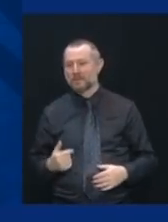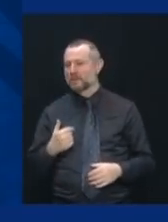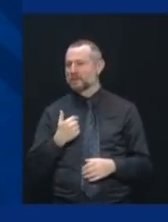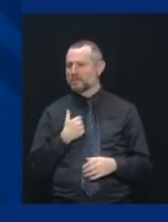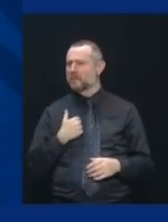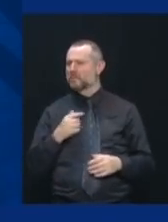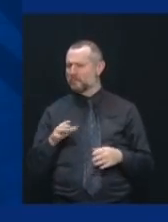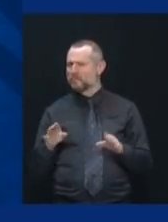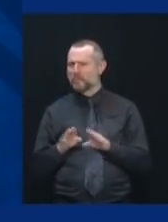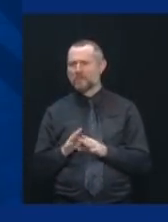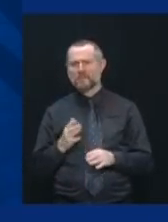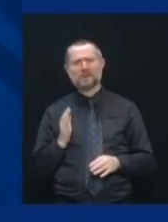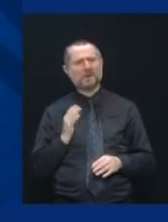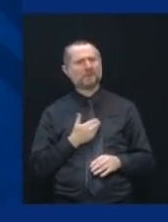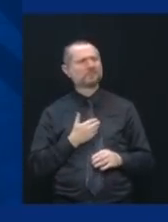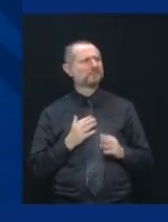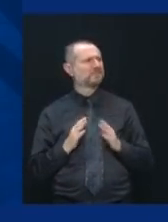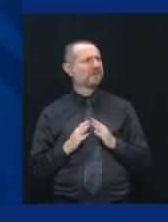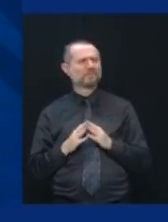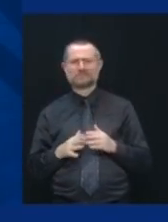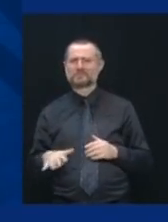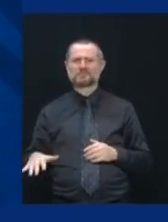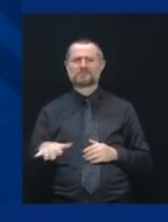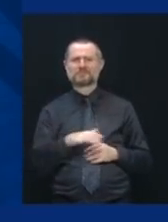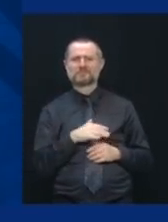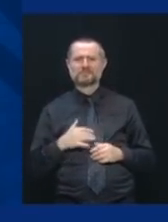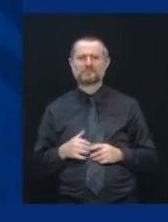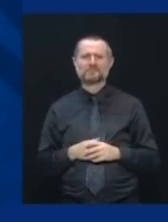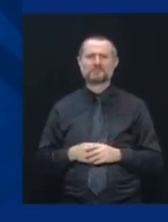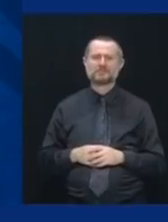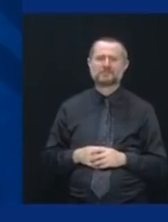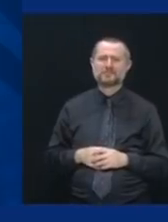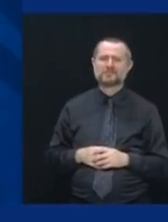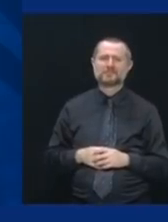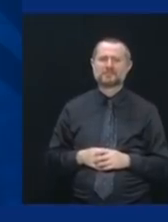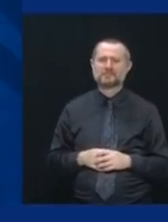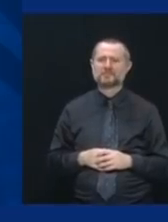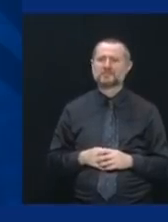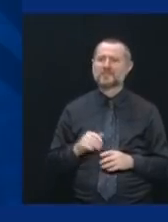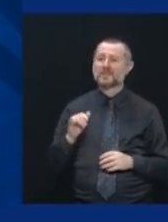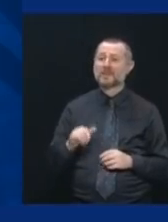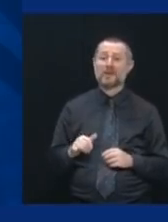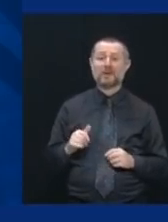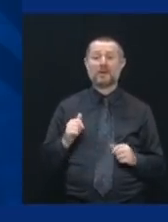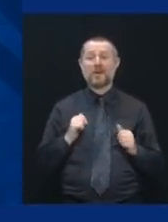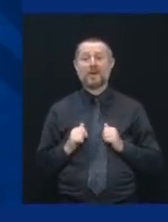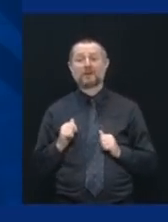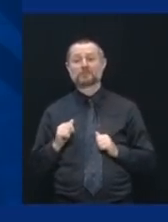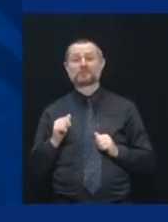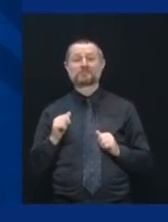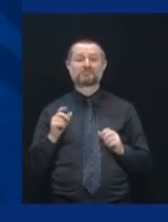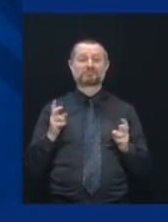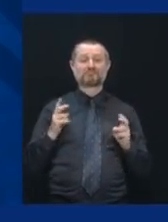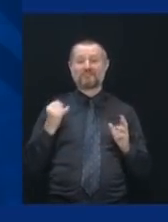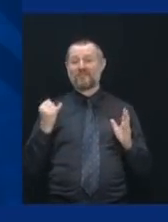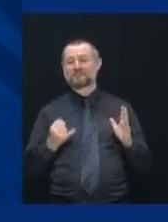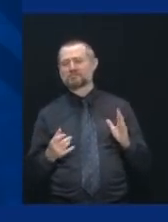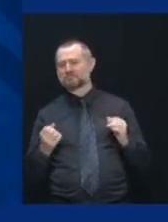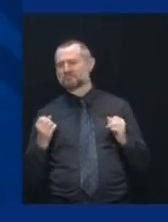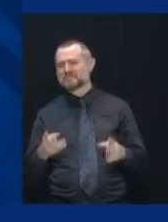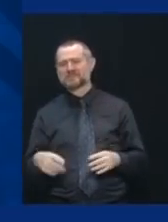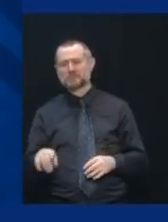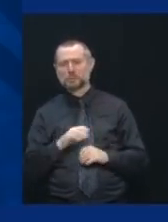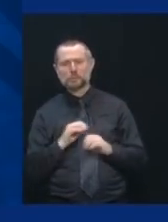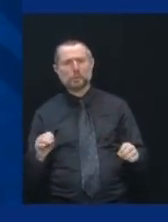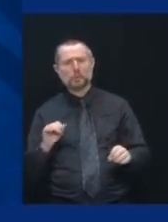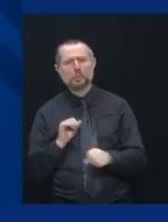our cities to survive. The arts industry workers, many of them have been out of work